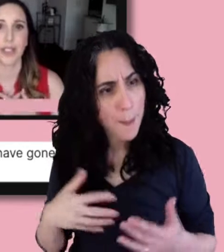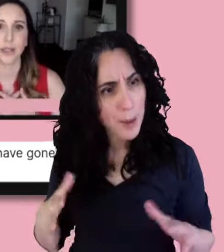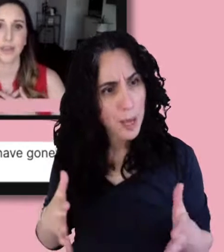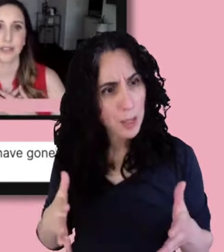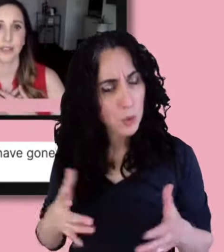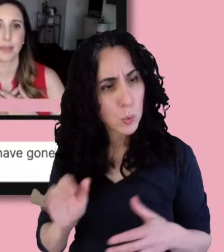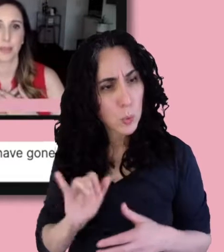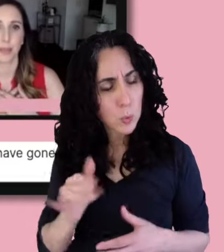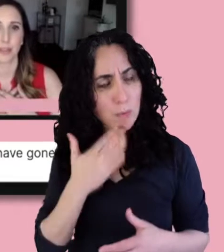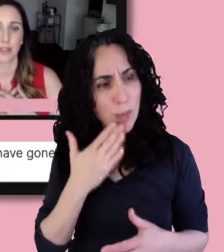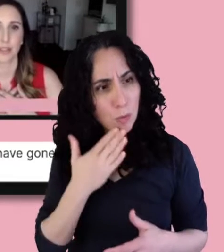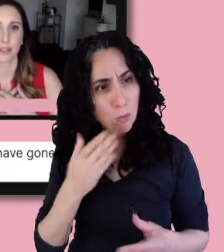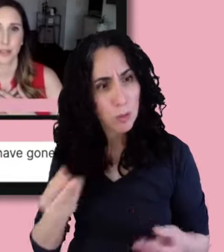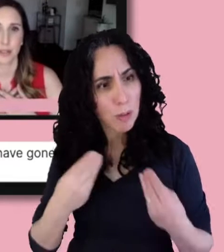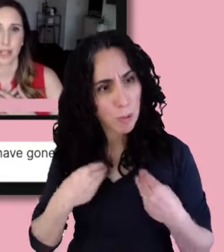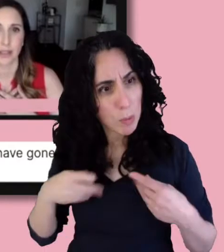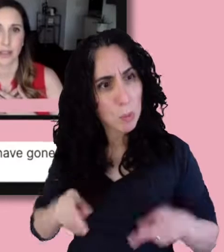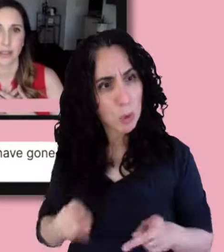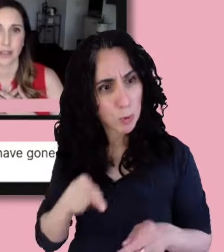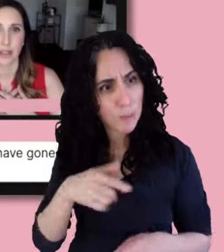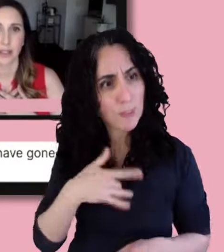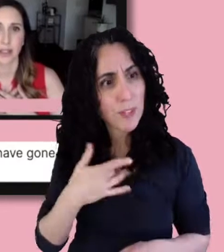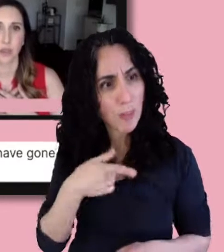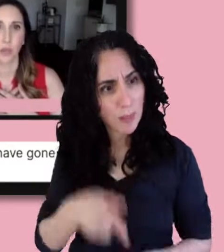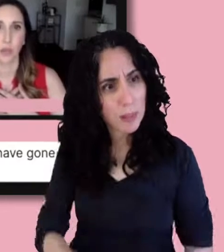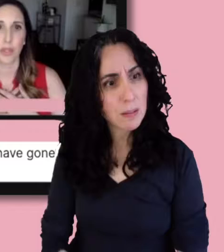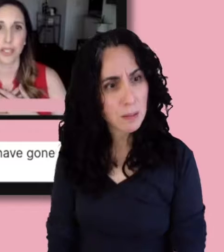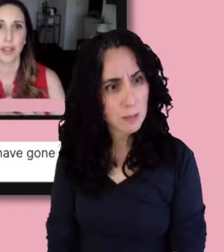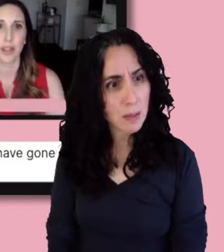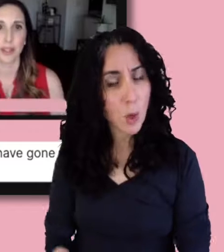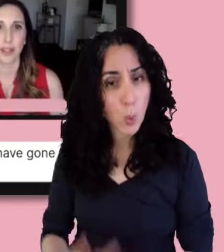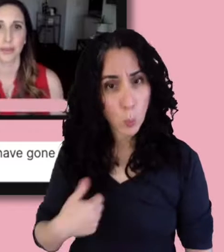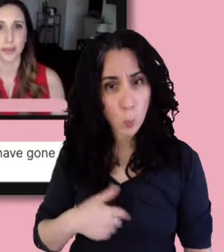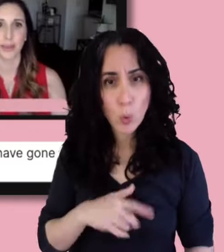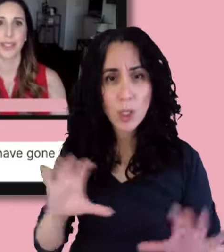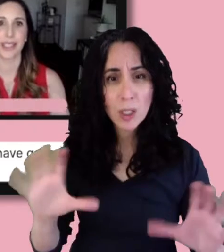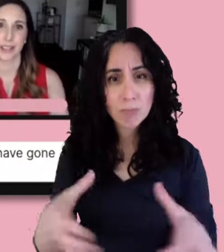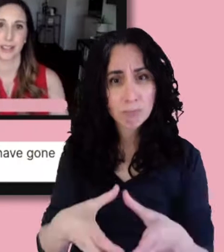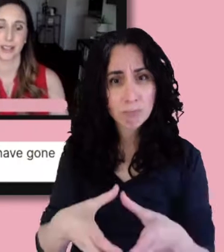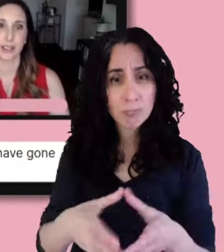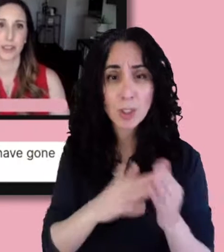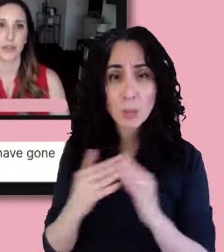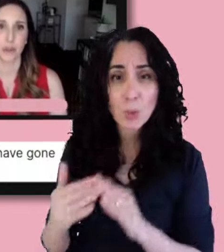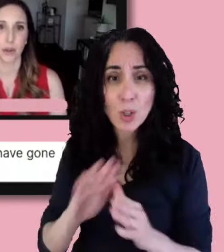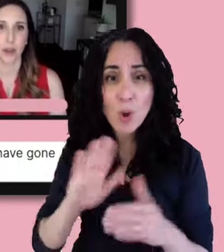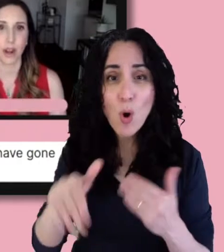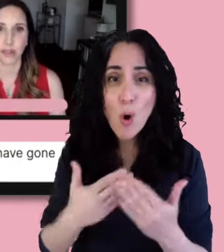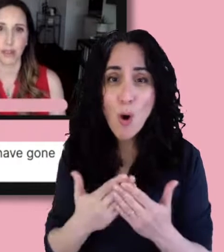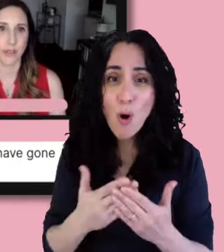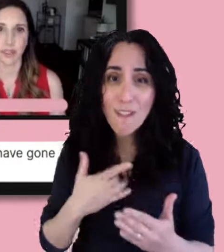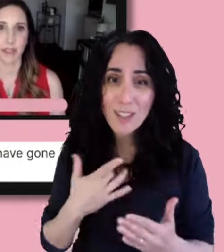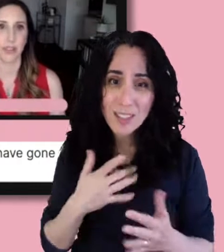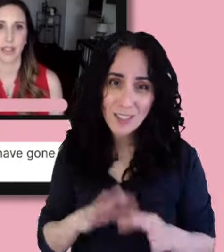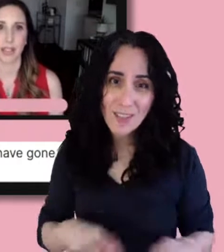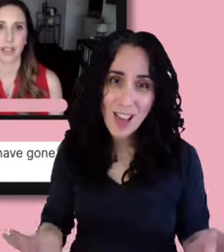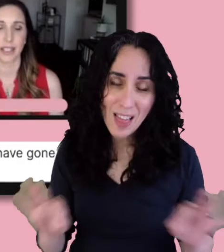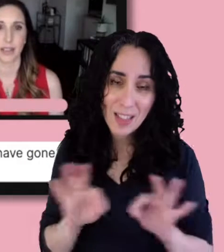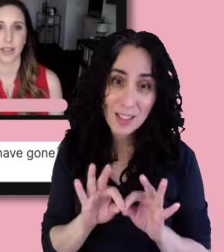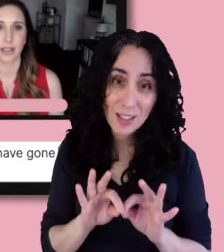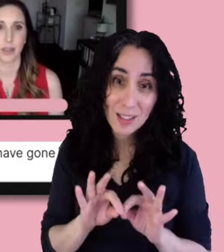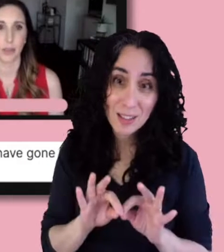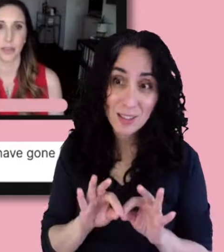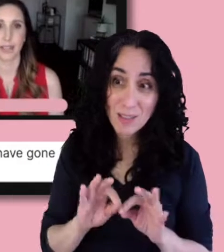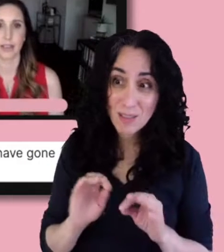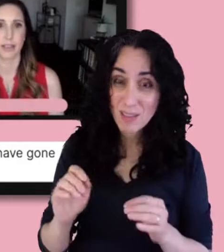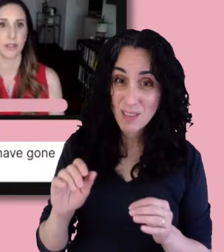Thank you for giving me permission to feel this. We are a community here. So all of the feelings are valid